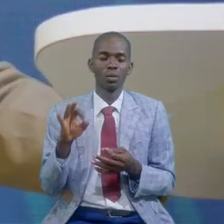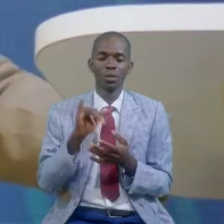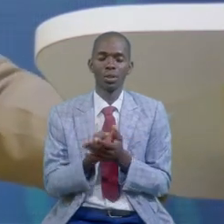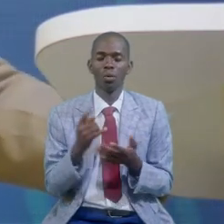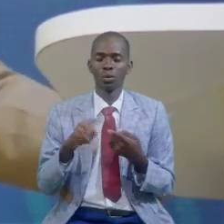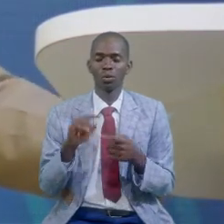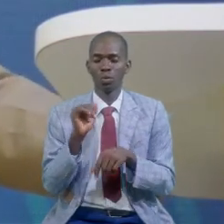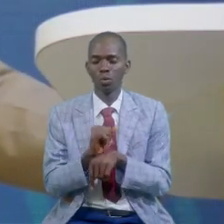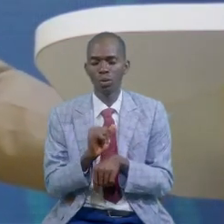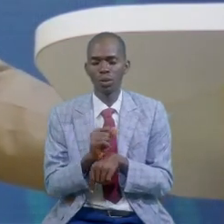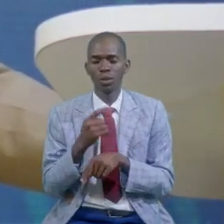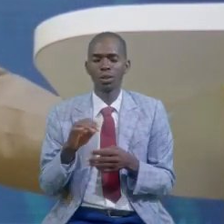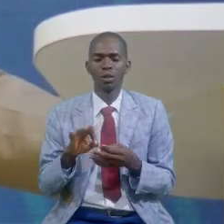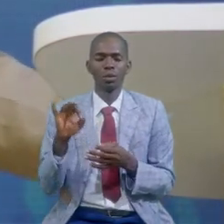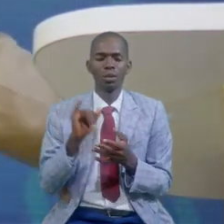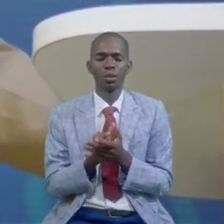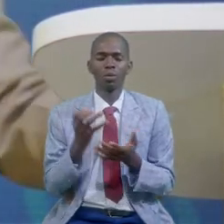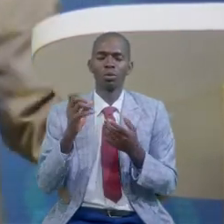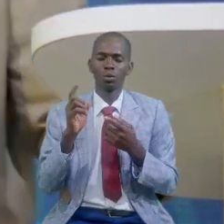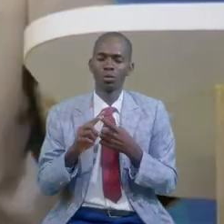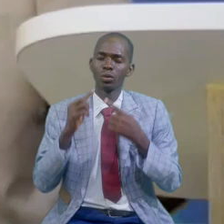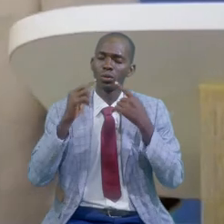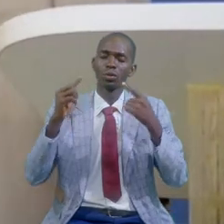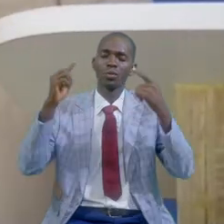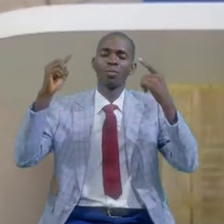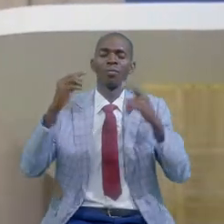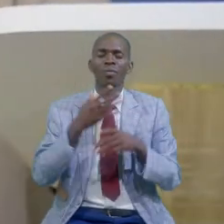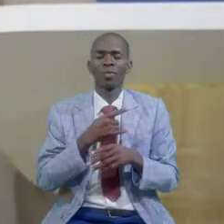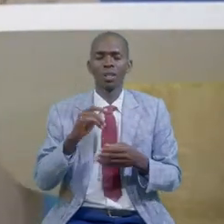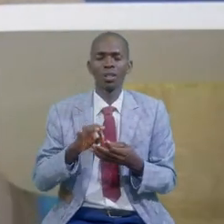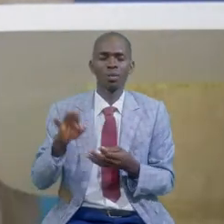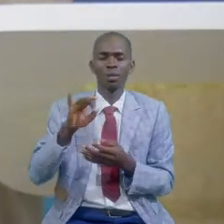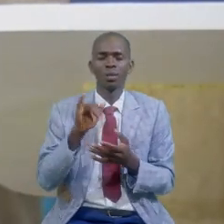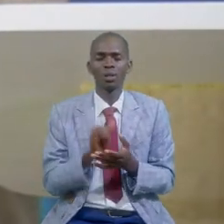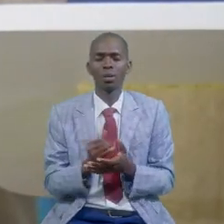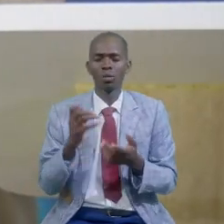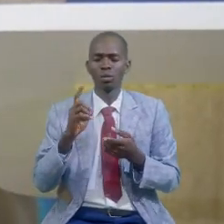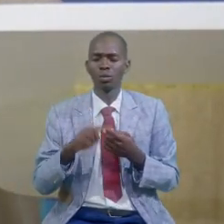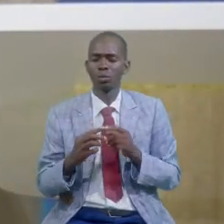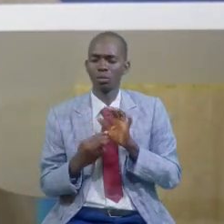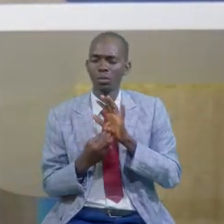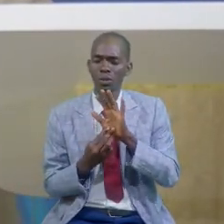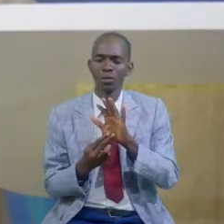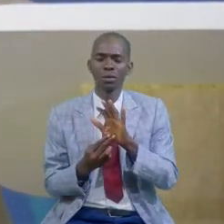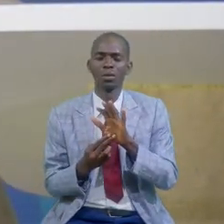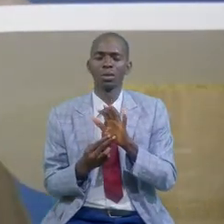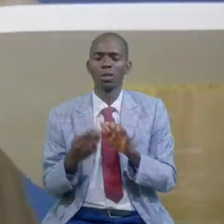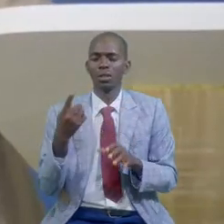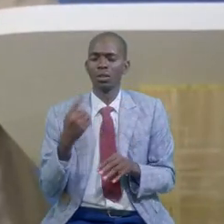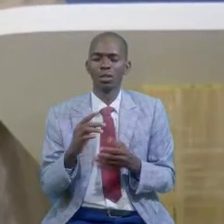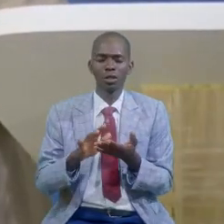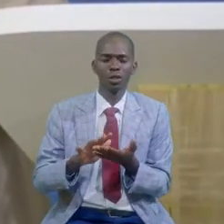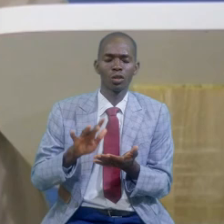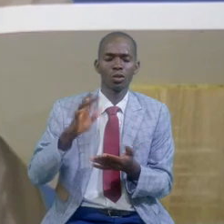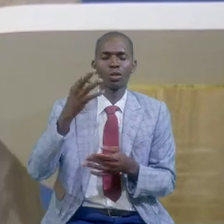spirit that wants to achieve, and the spirit that wants to manifest the glory of